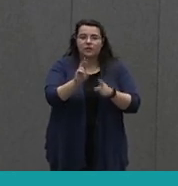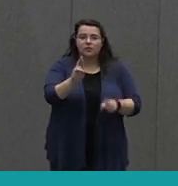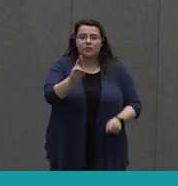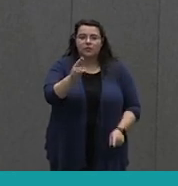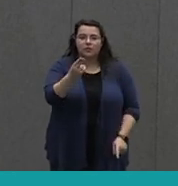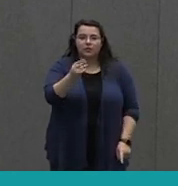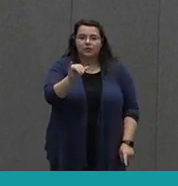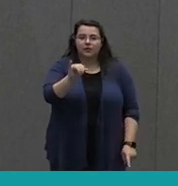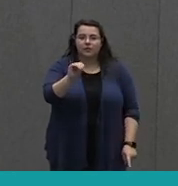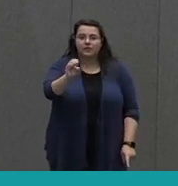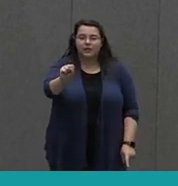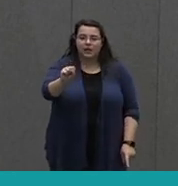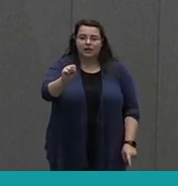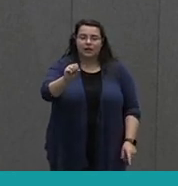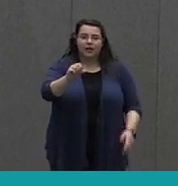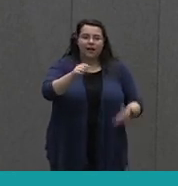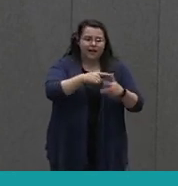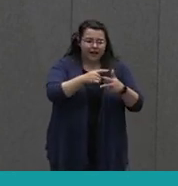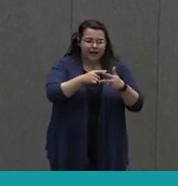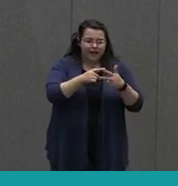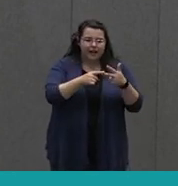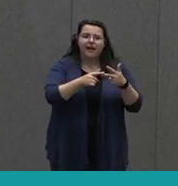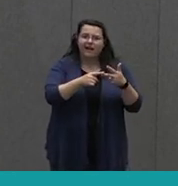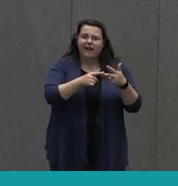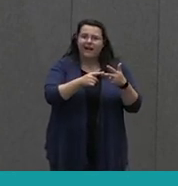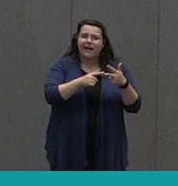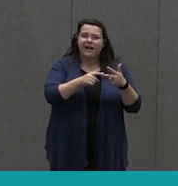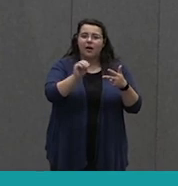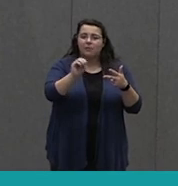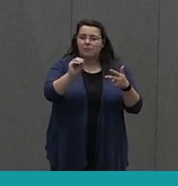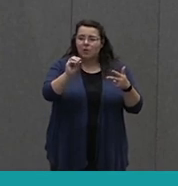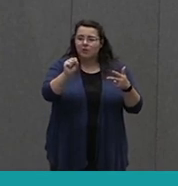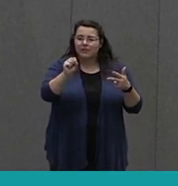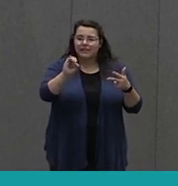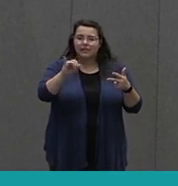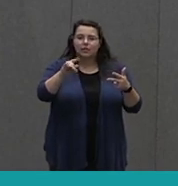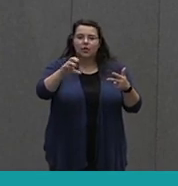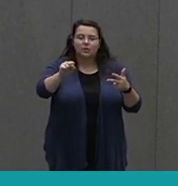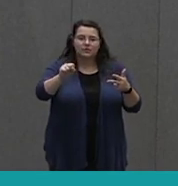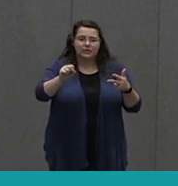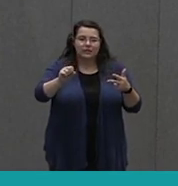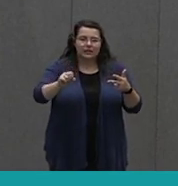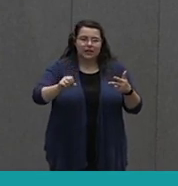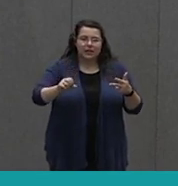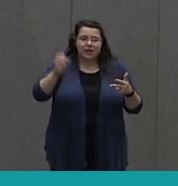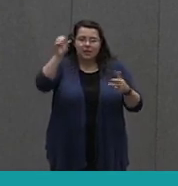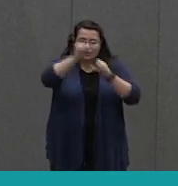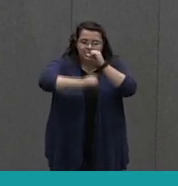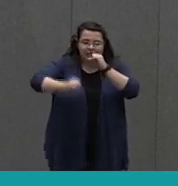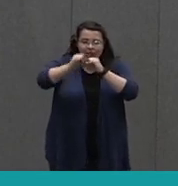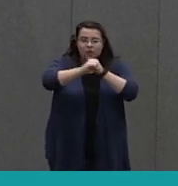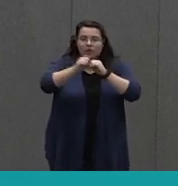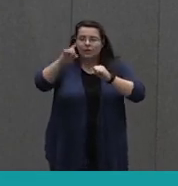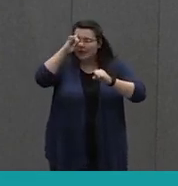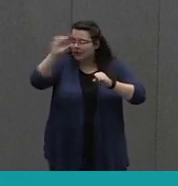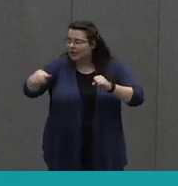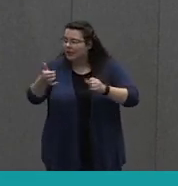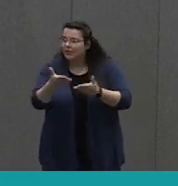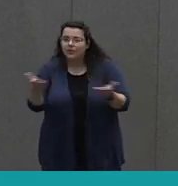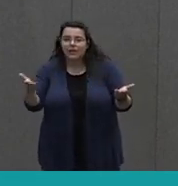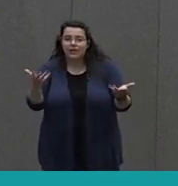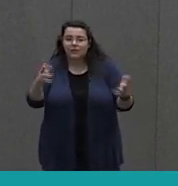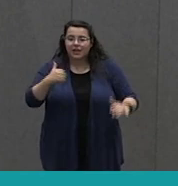wait, S-T-O-P, S-T-O, what does that say? Stop. It's a bus